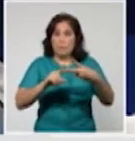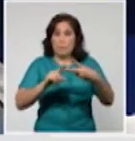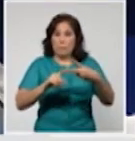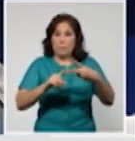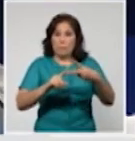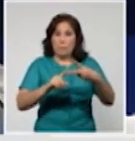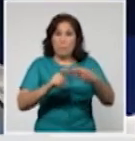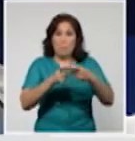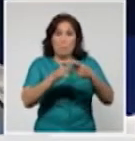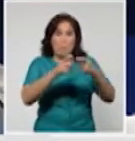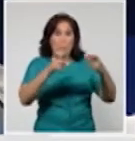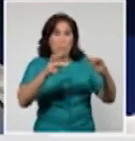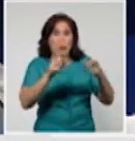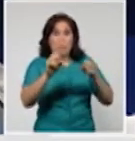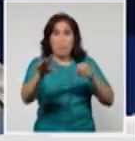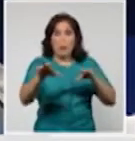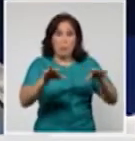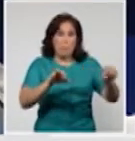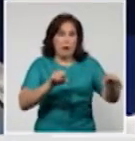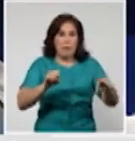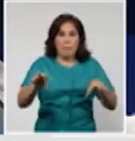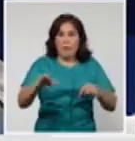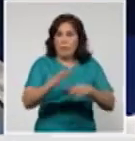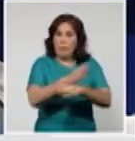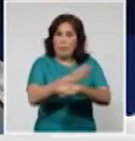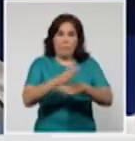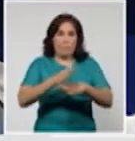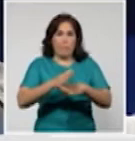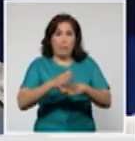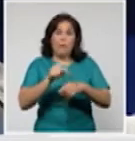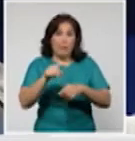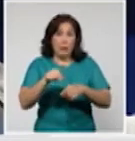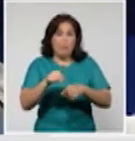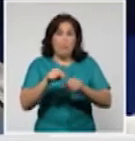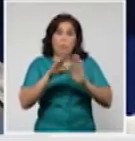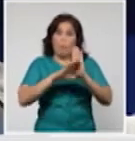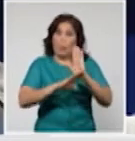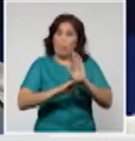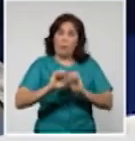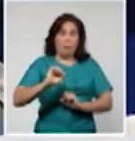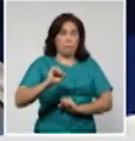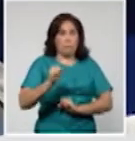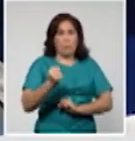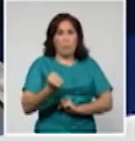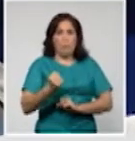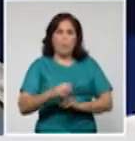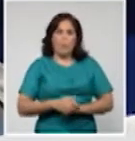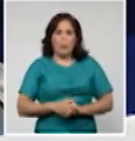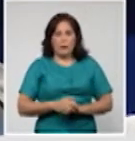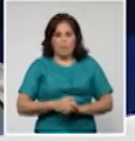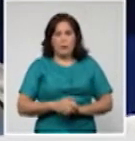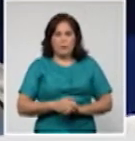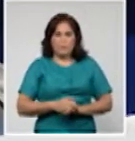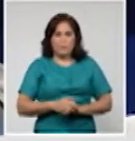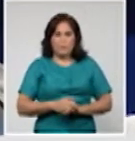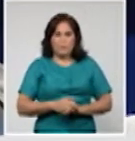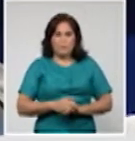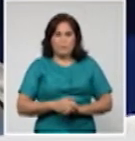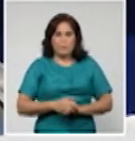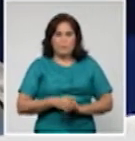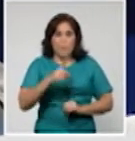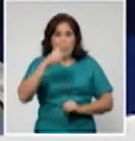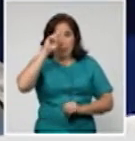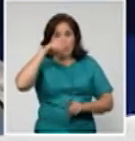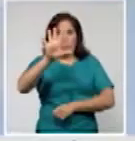also broadcasting this briefing, to Manuel and to everyone tuned in to this press conference.